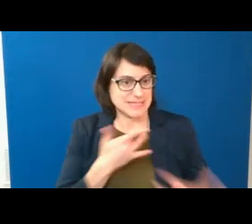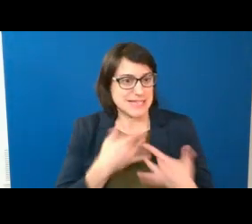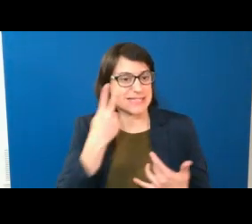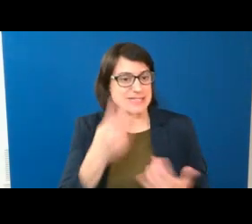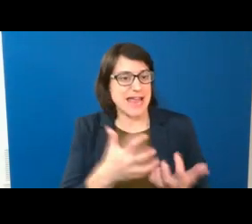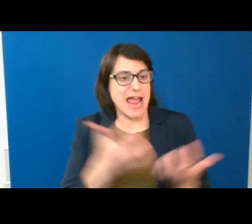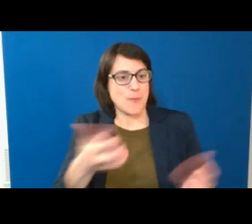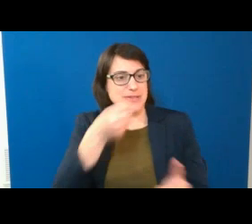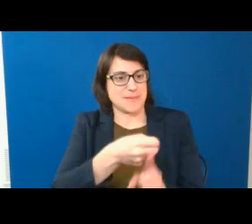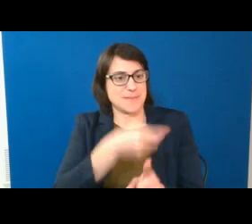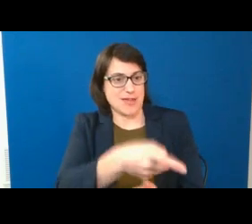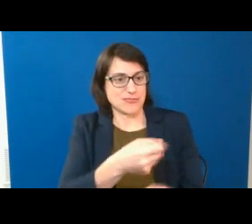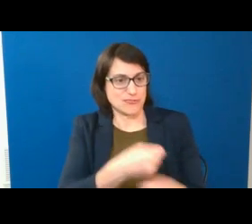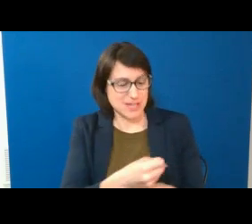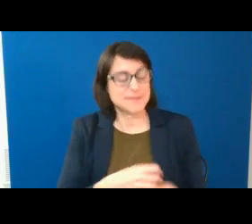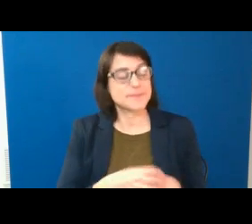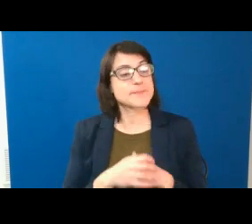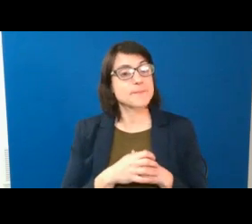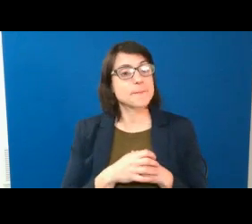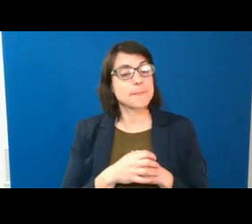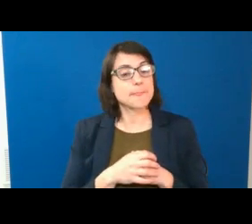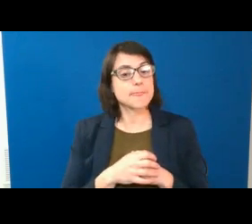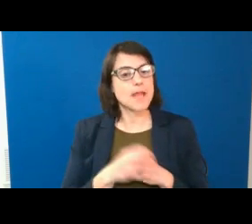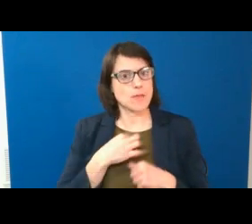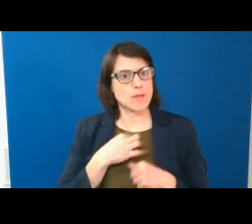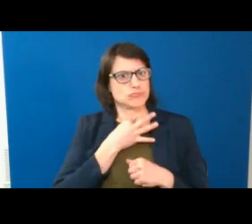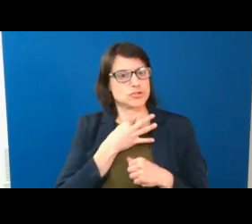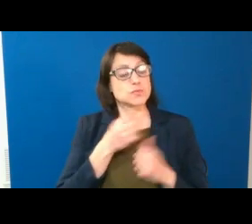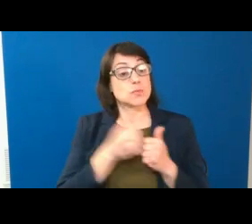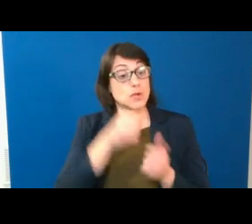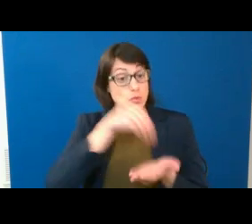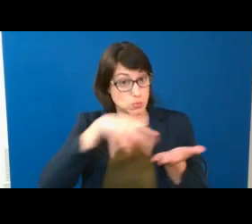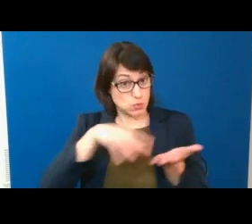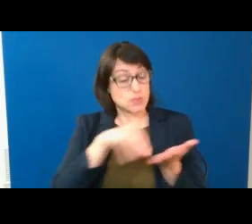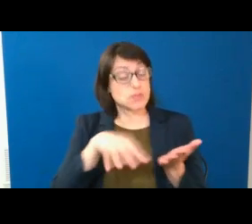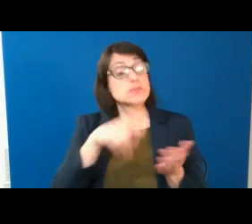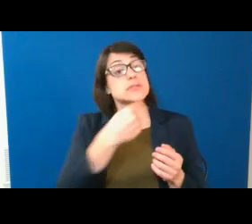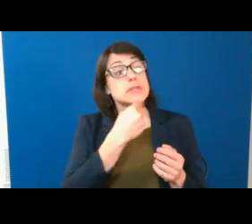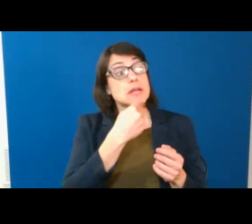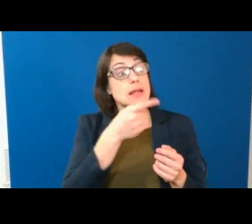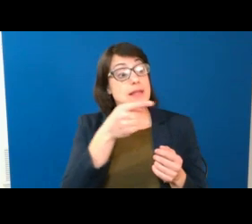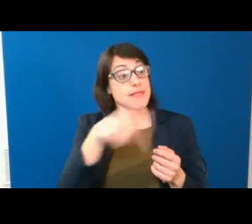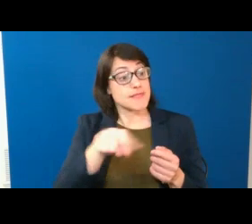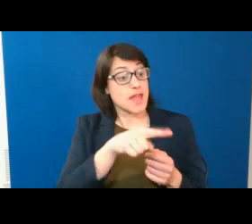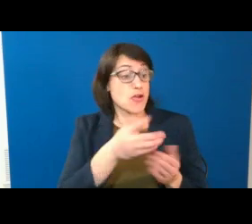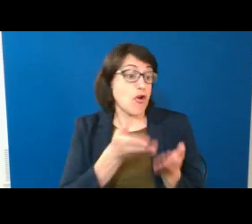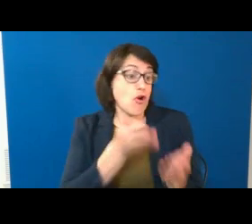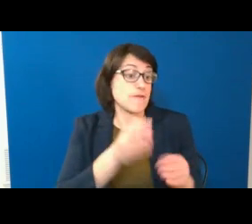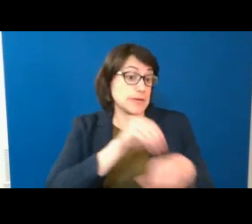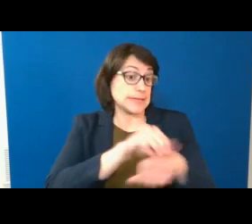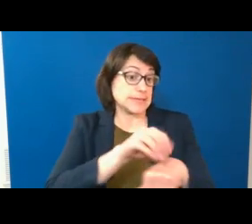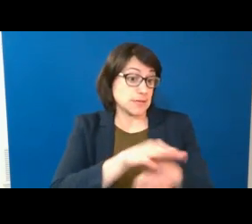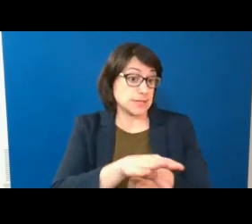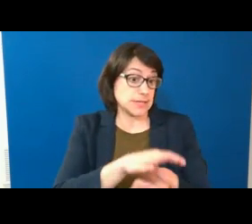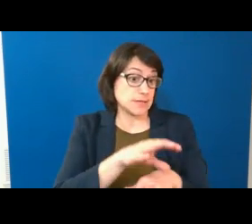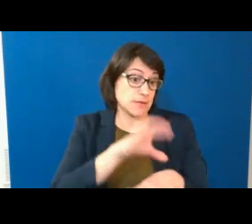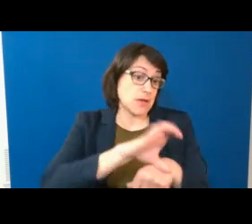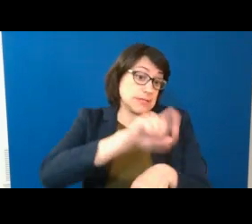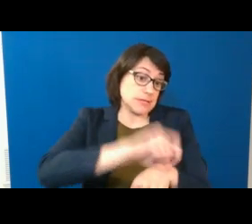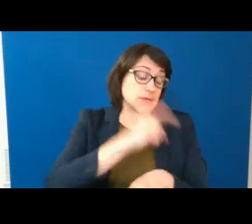generating. I'm just very curious, with the students, you're saying that they're offering essentially consulting for businesses to reduce